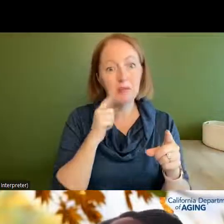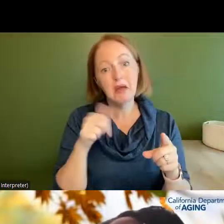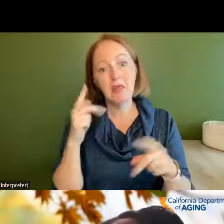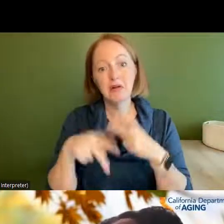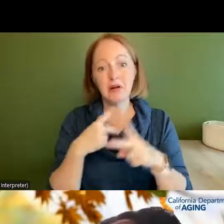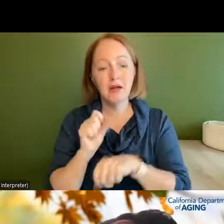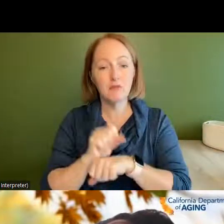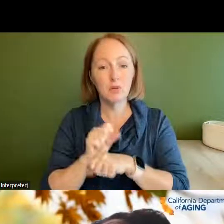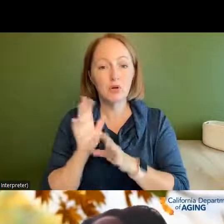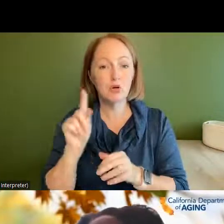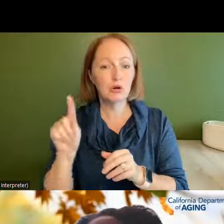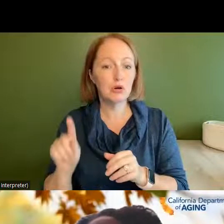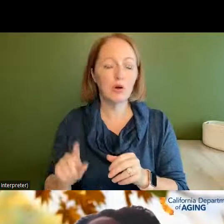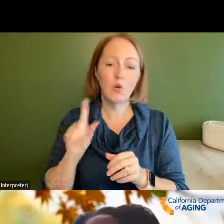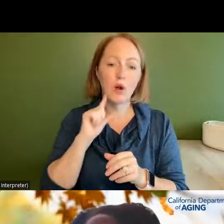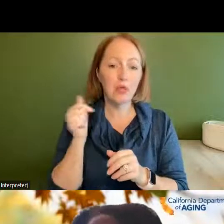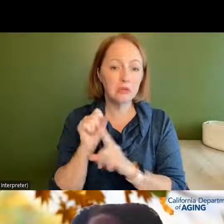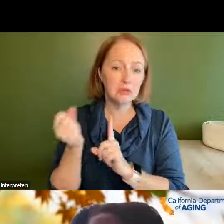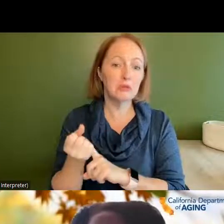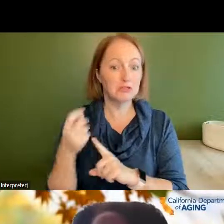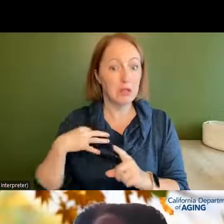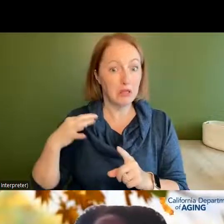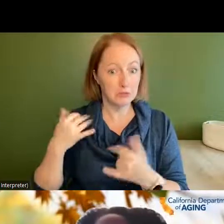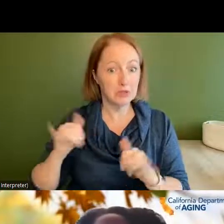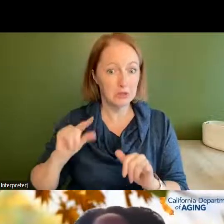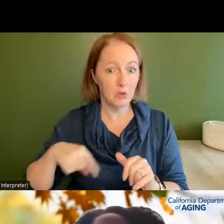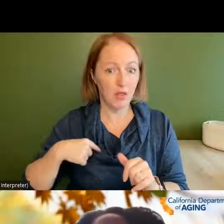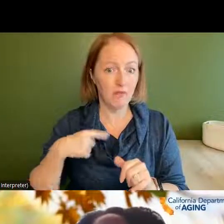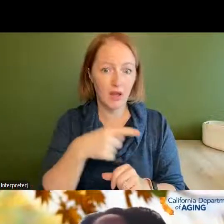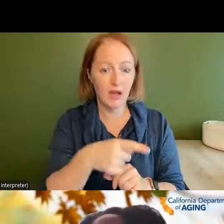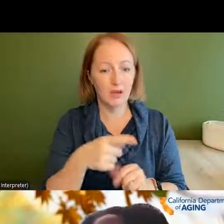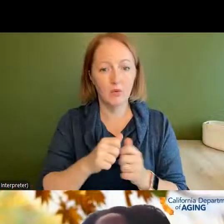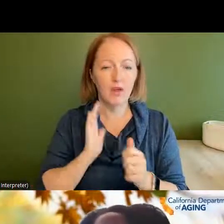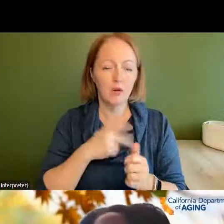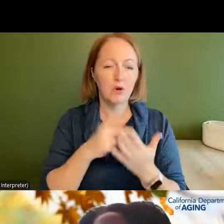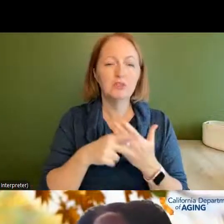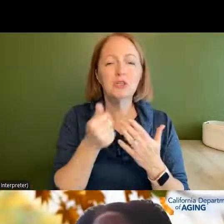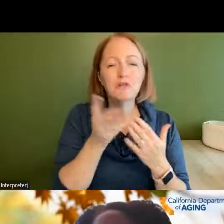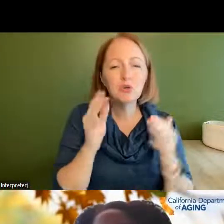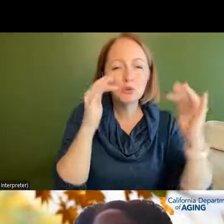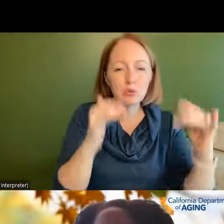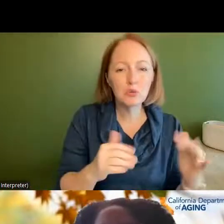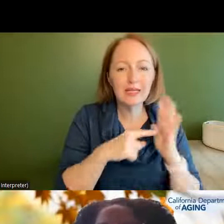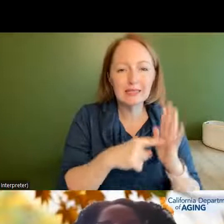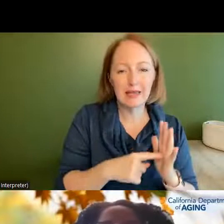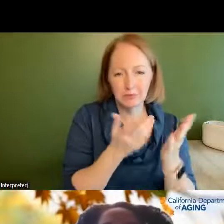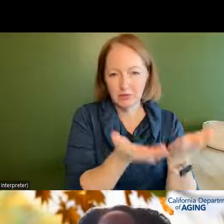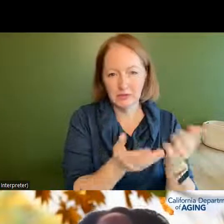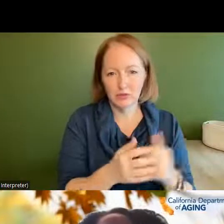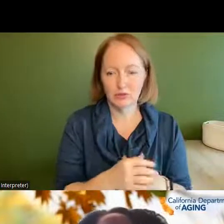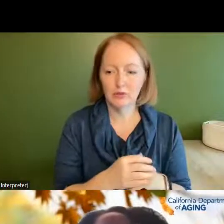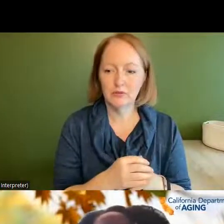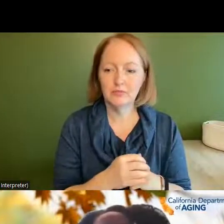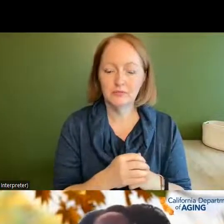workers or other types of settings that are eligible for the program, but these are just a few examples. And